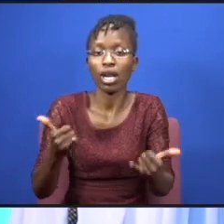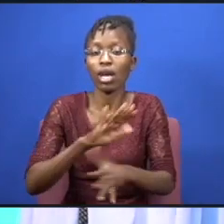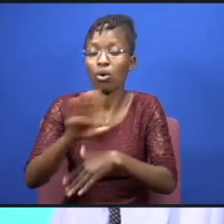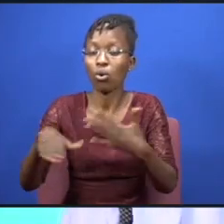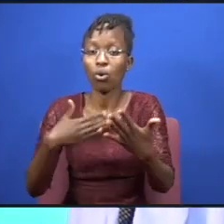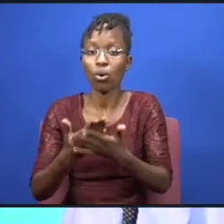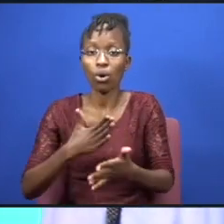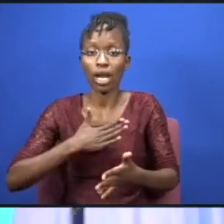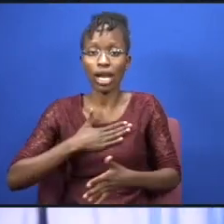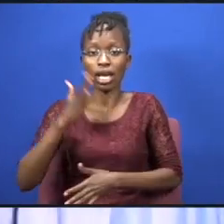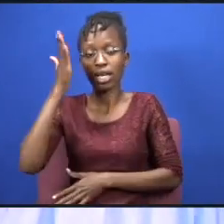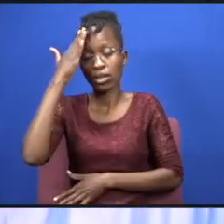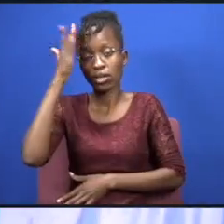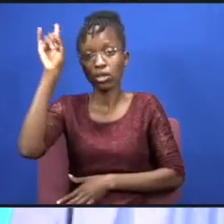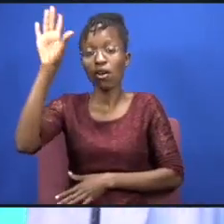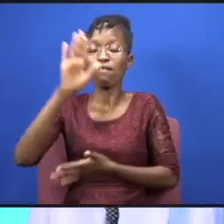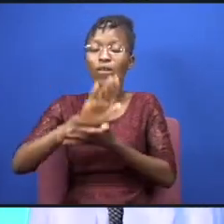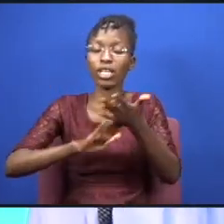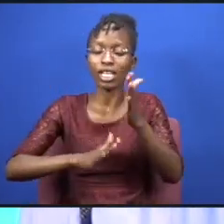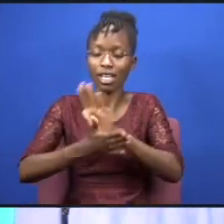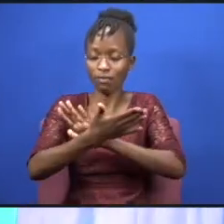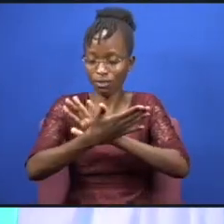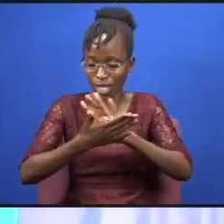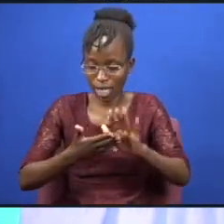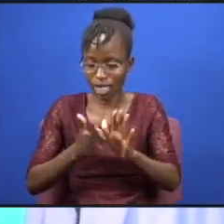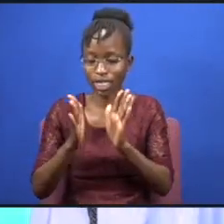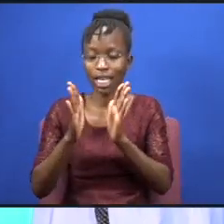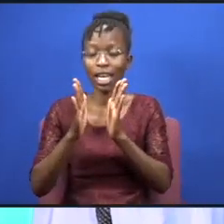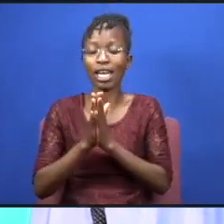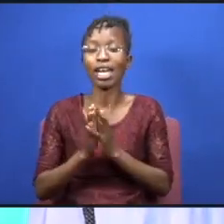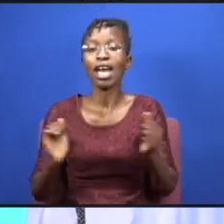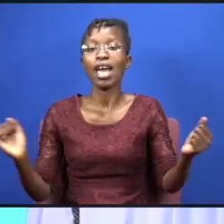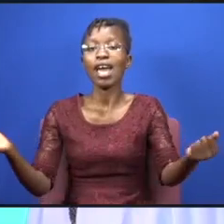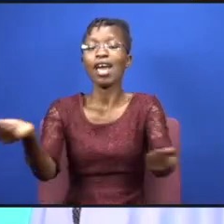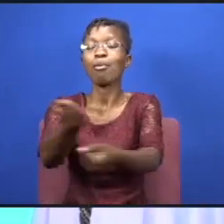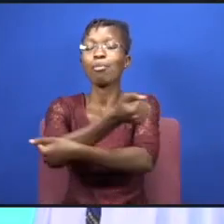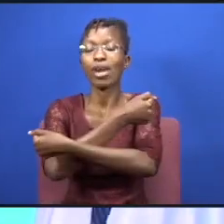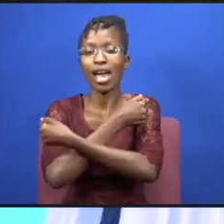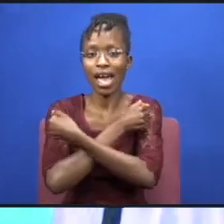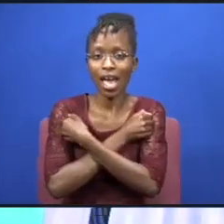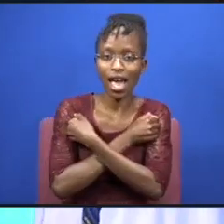all I know is your forgiveness and love.